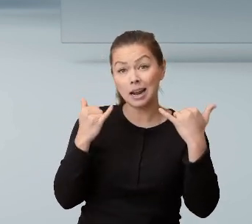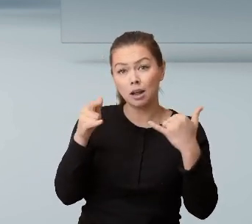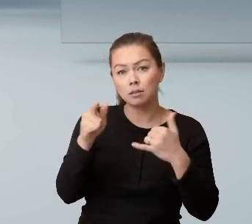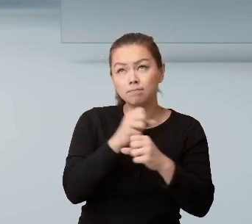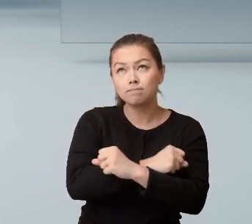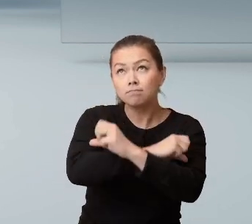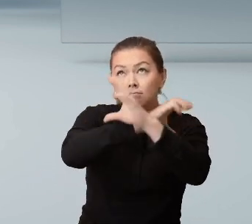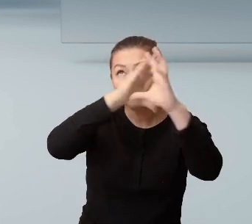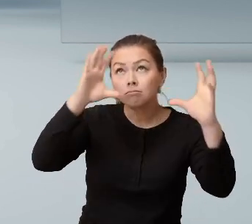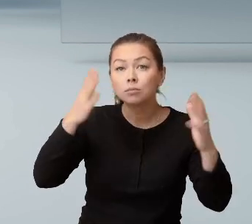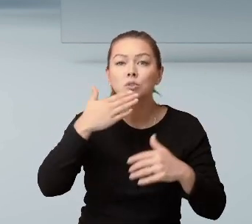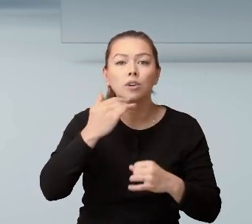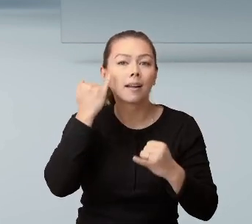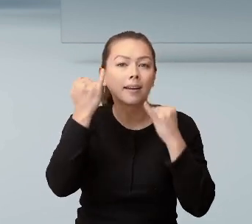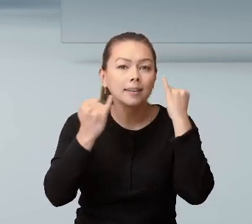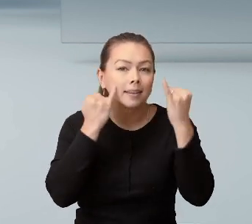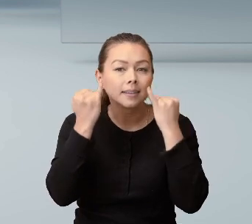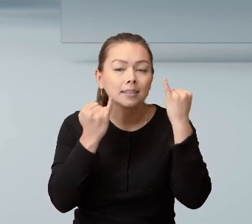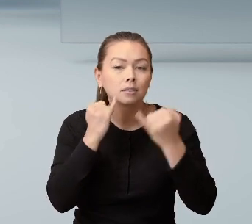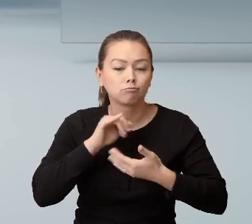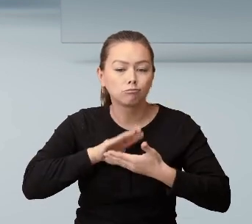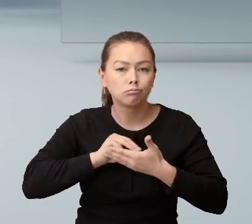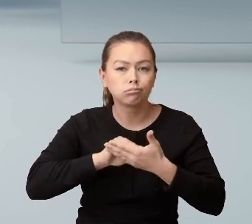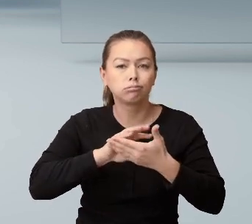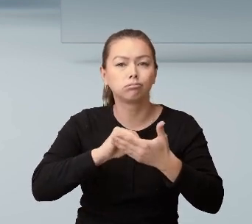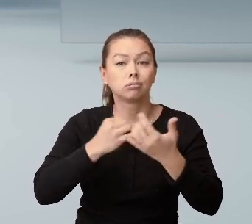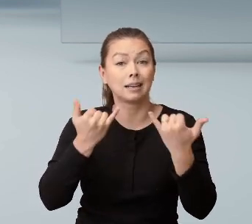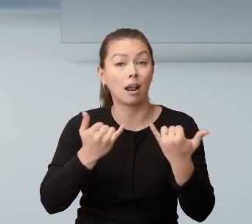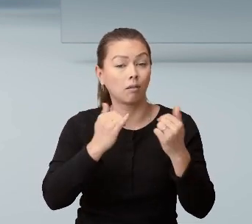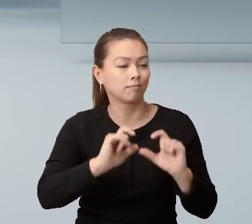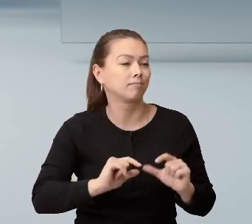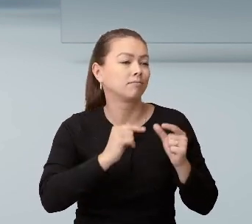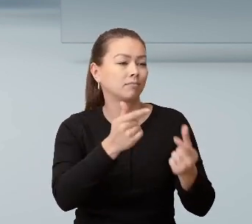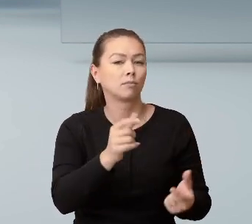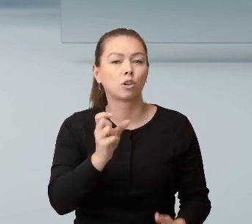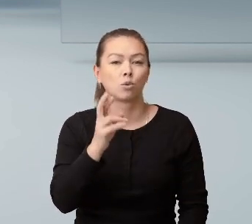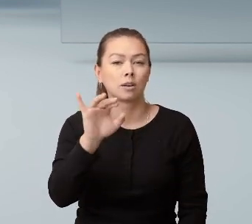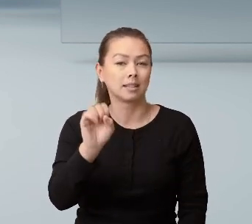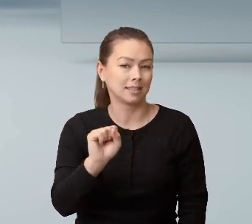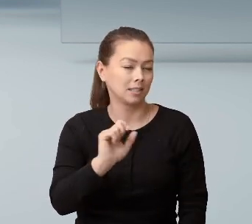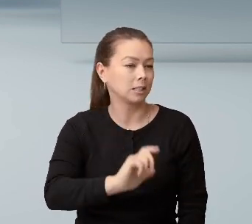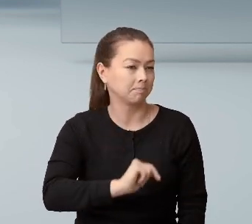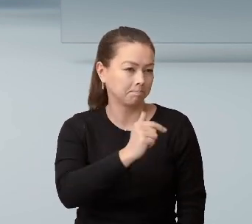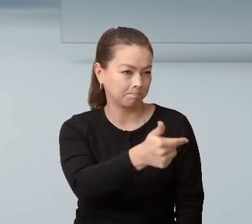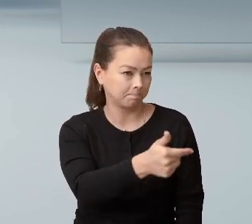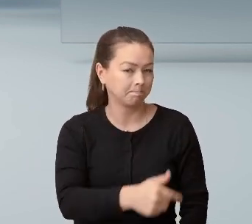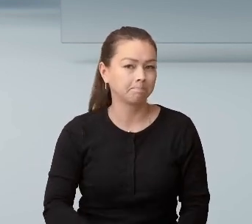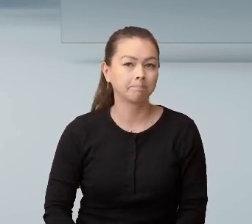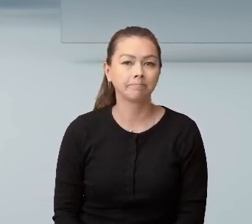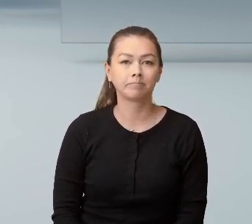gave you some great ideas and some food for thought. I'm going to hand you back to Chris now. Thank you.